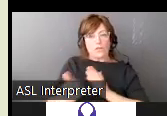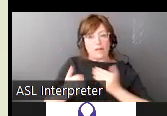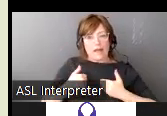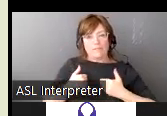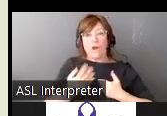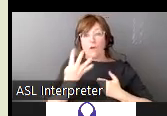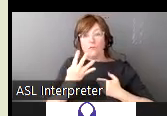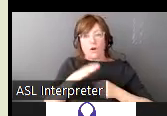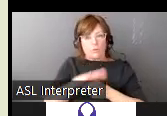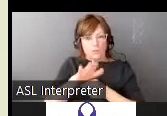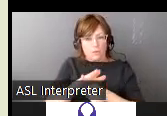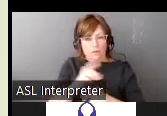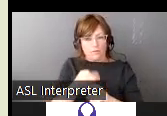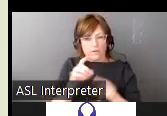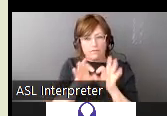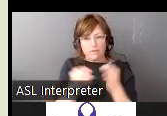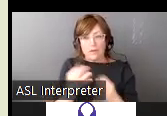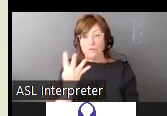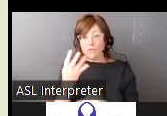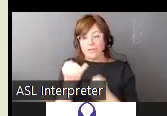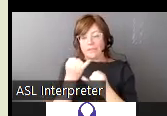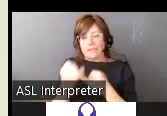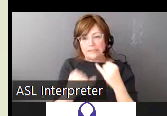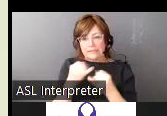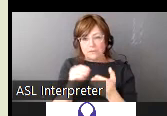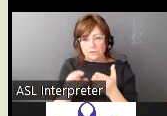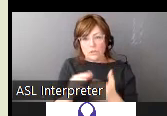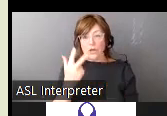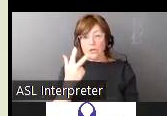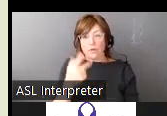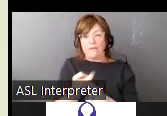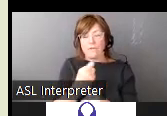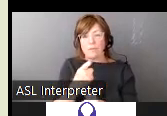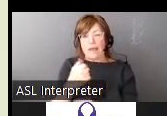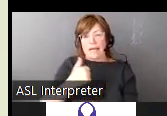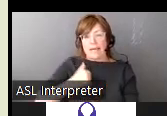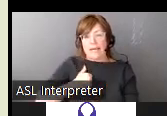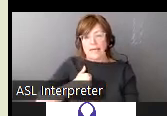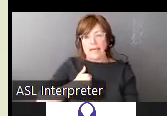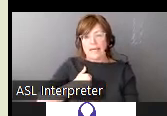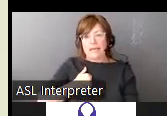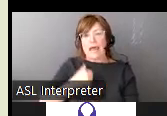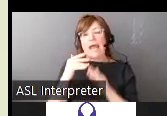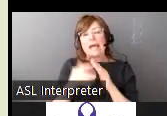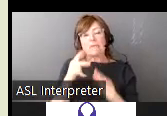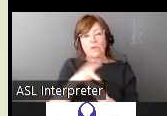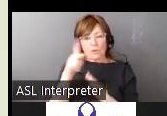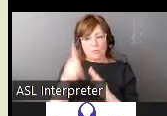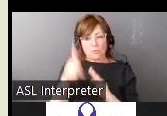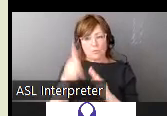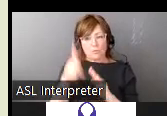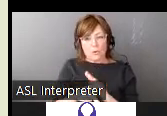members. 4 were international students. 3 came through the Canadian Immigrants Investor Program. 1 was a